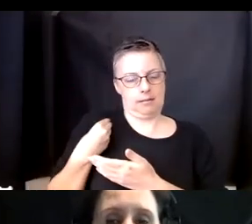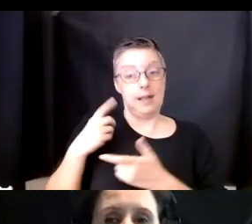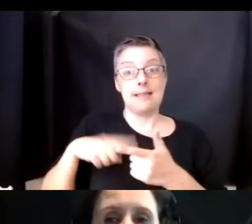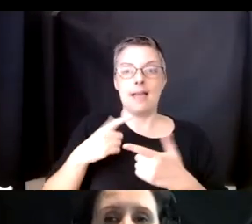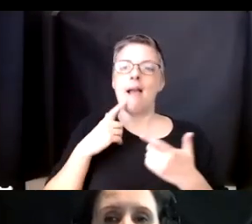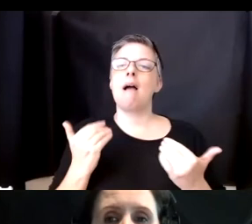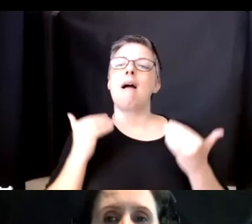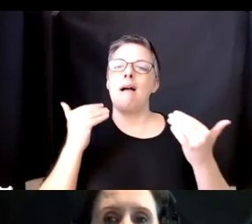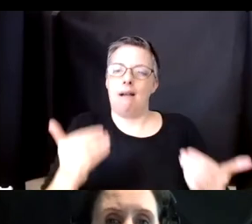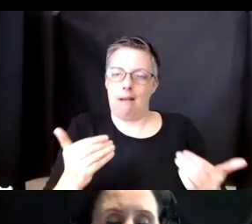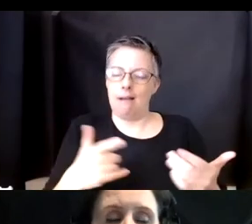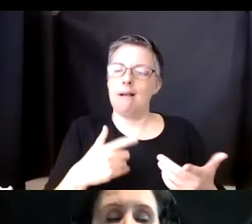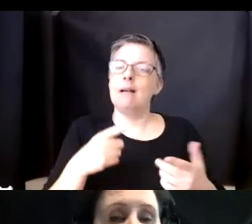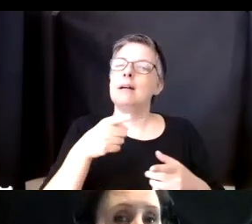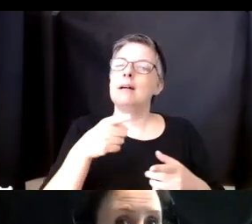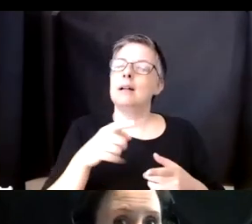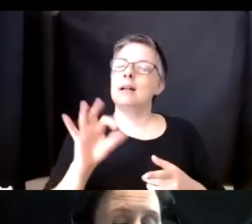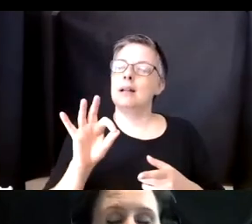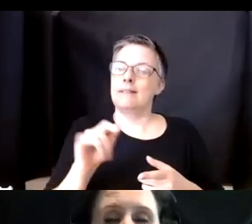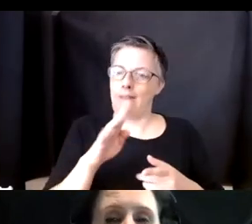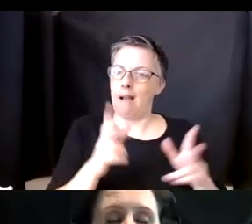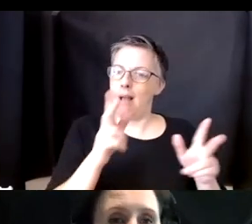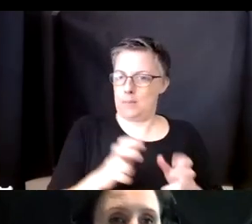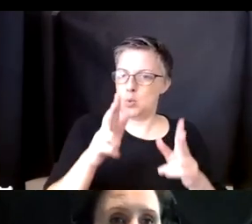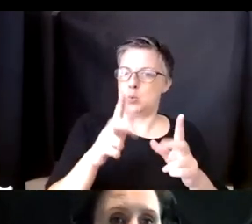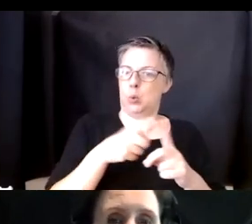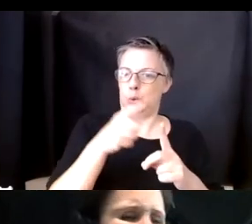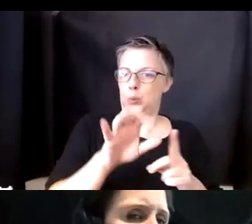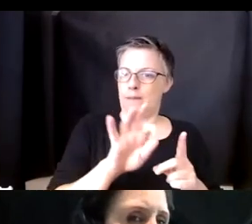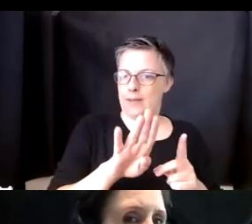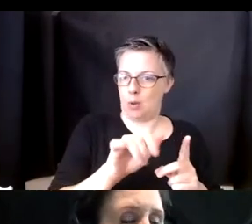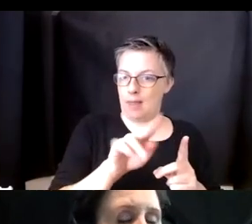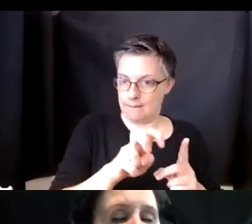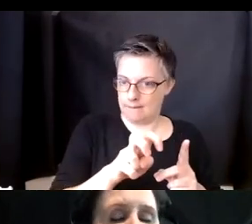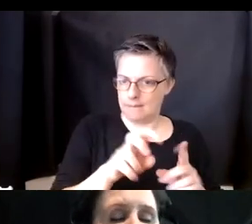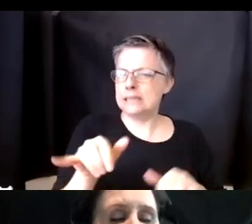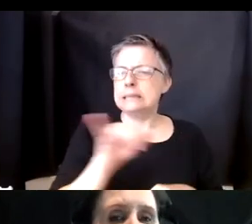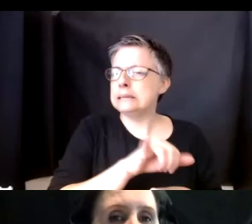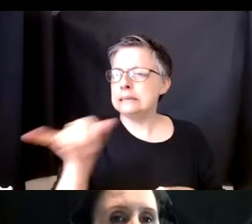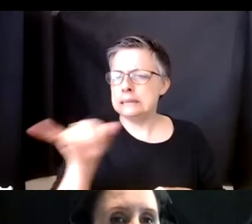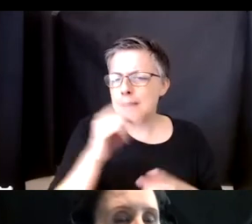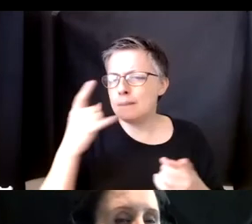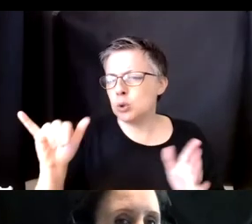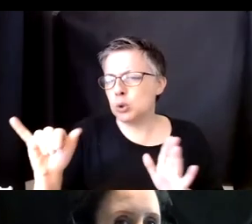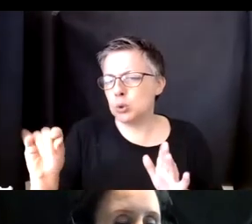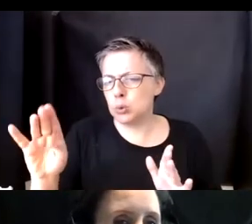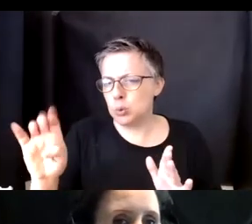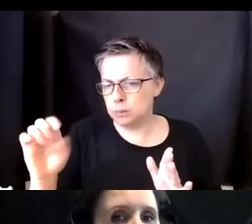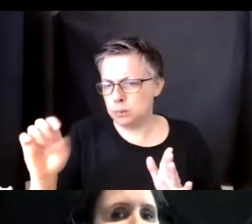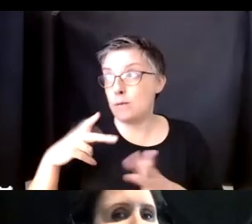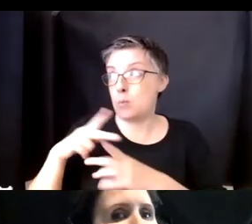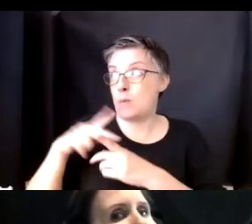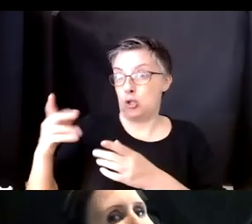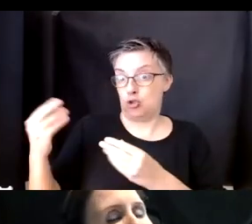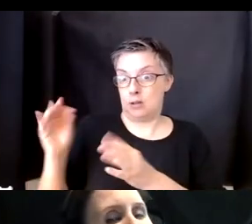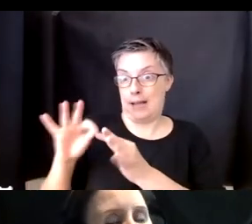the caption file and upload it to Facebook Live. You can do the same thing for YouTube if you have professional caption,